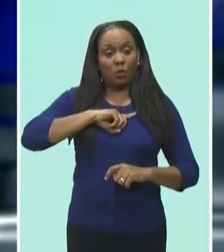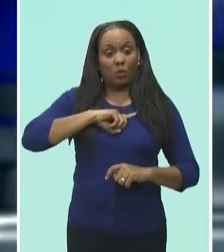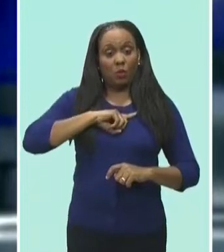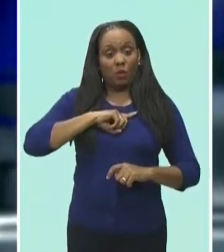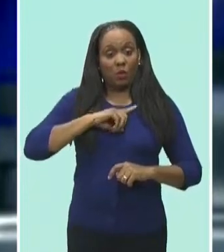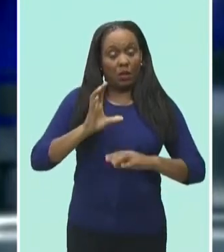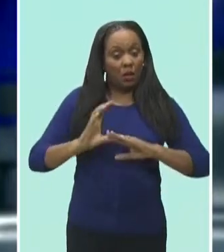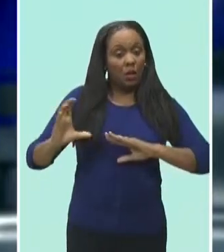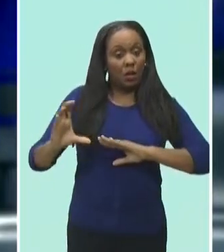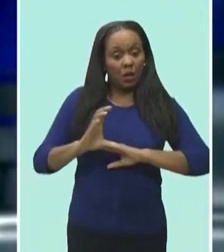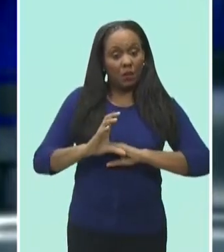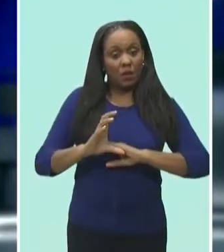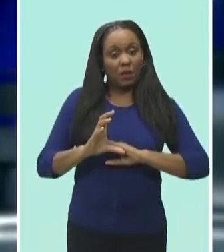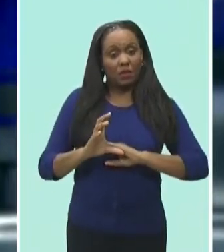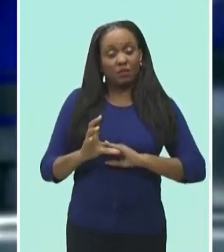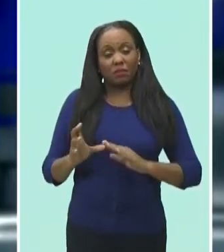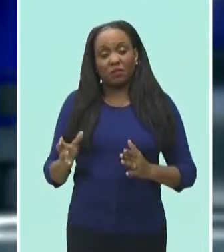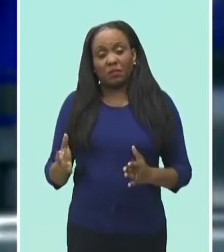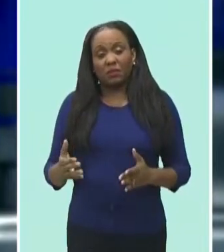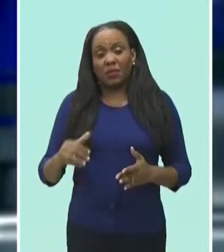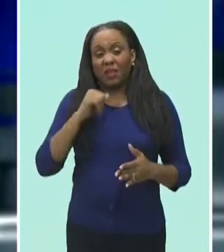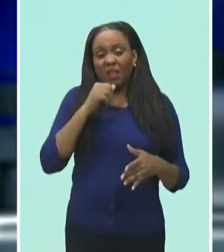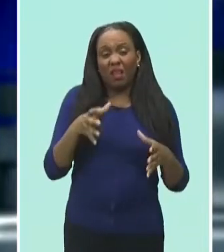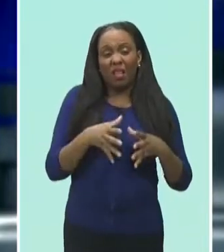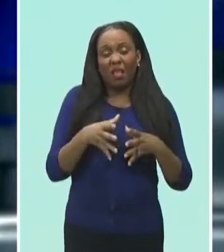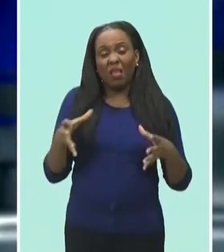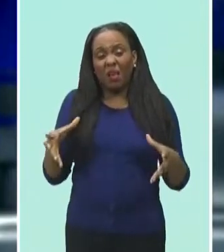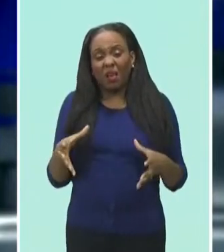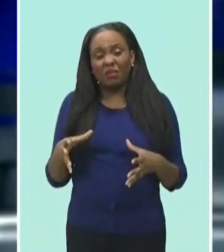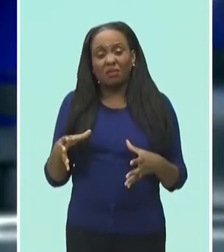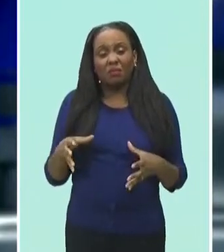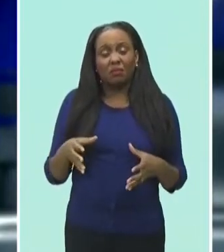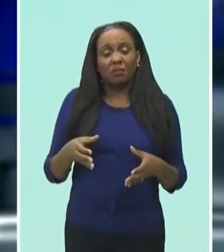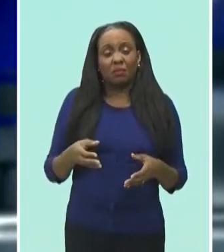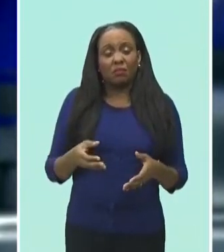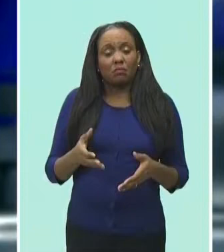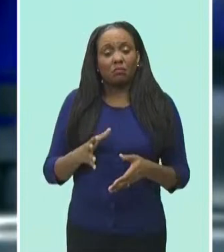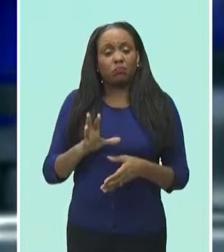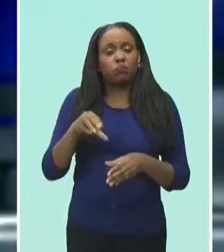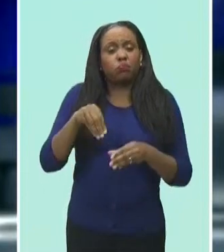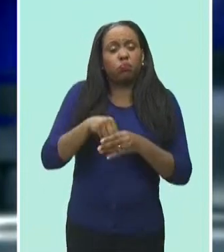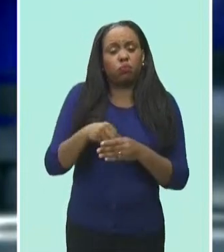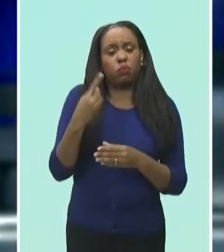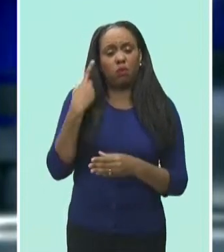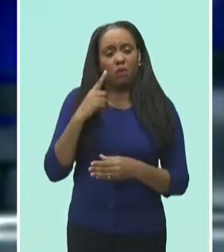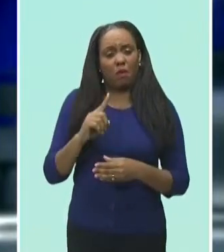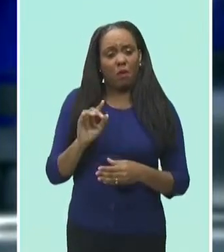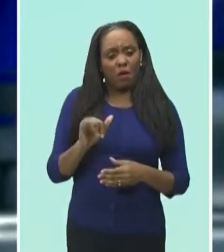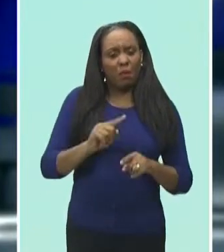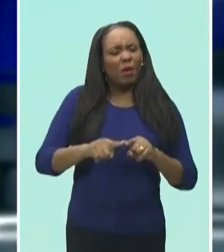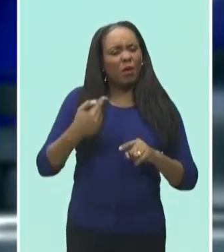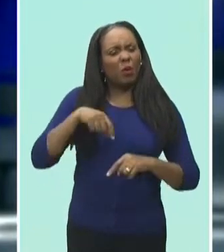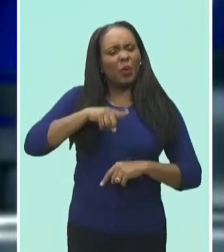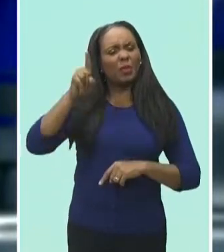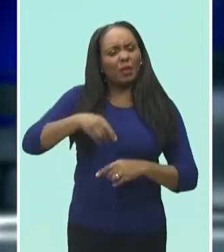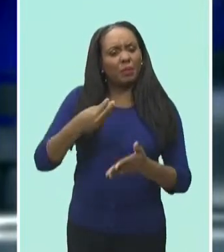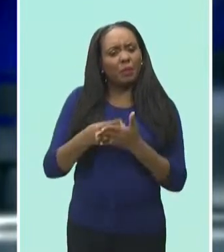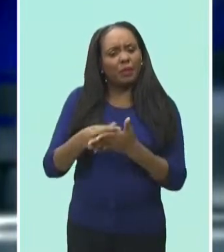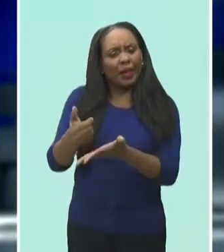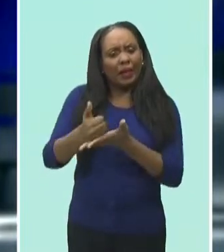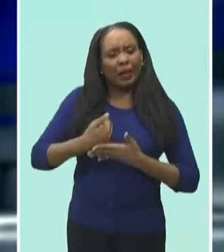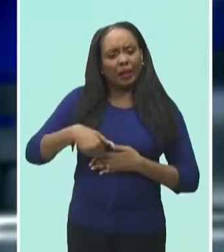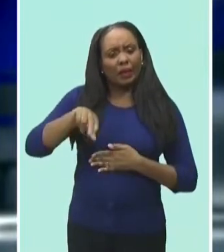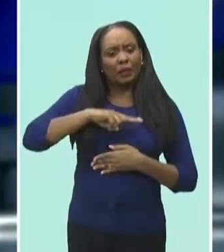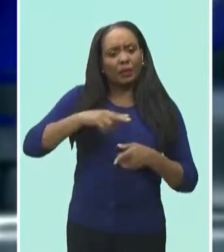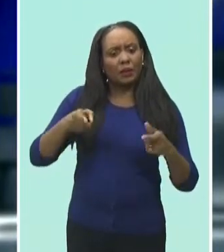the Caribbean's contribution is small, almost unrecognizable percentage. So it's only fair we receive some funding to help us